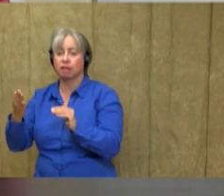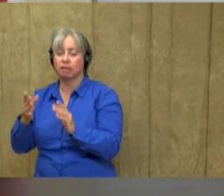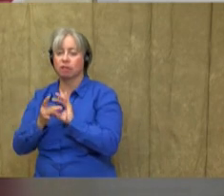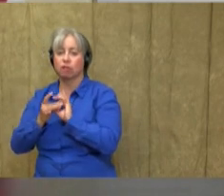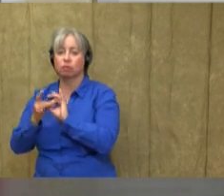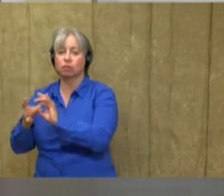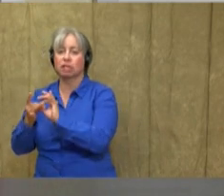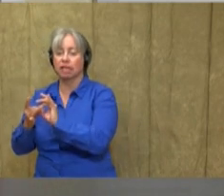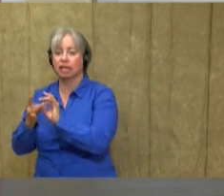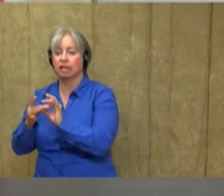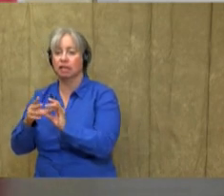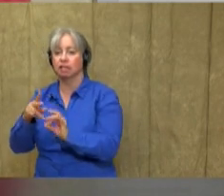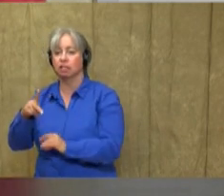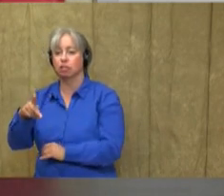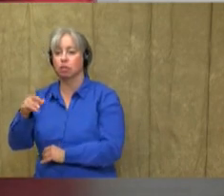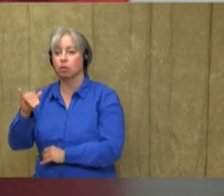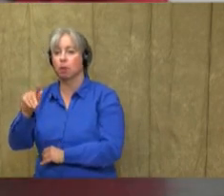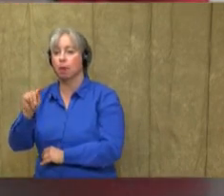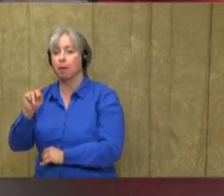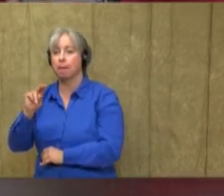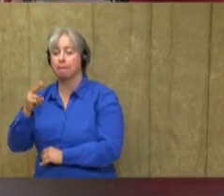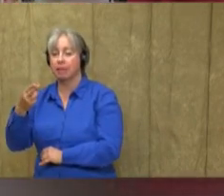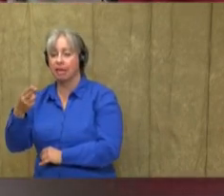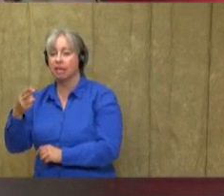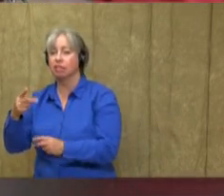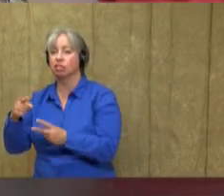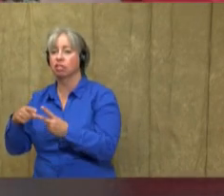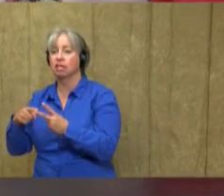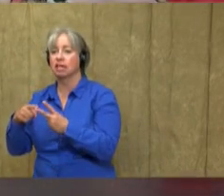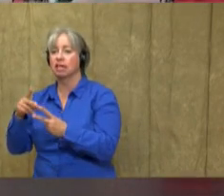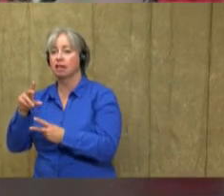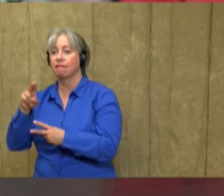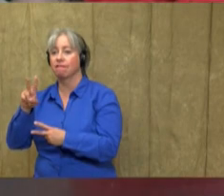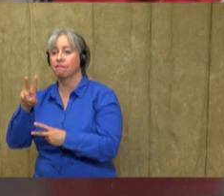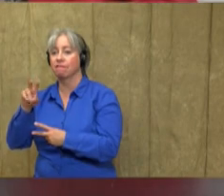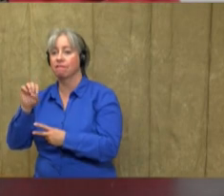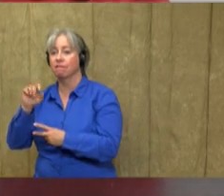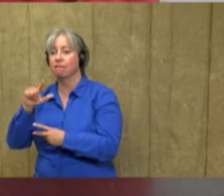and volume. We are looking also,